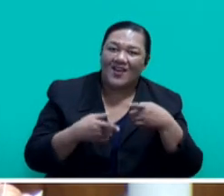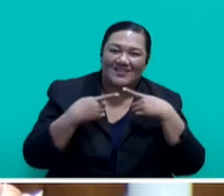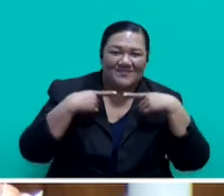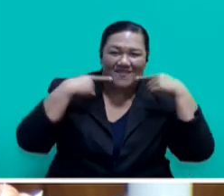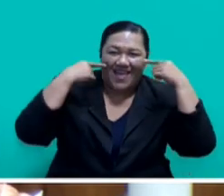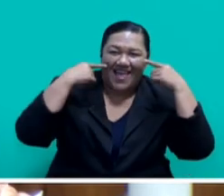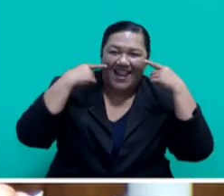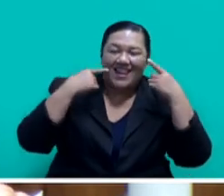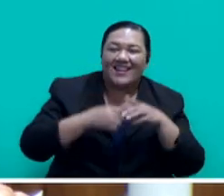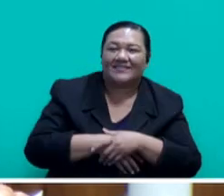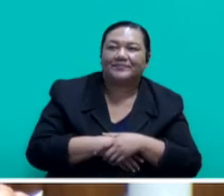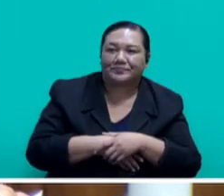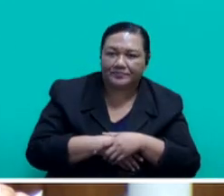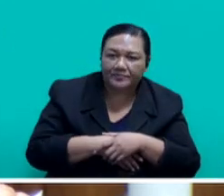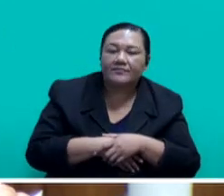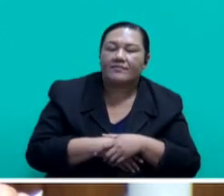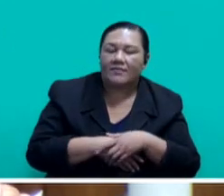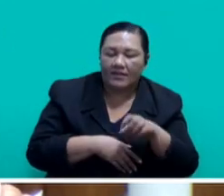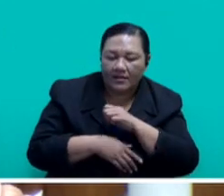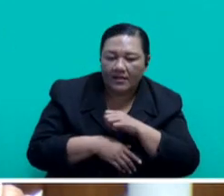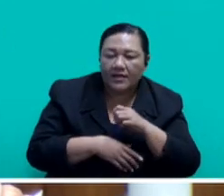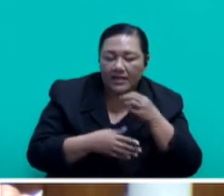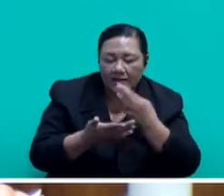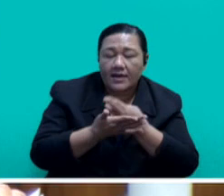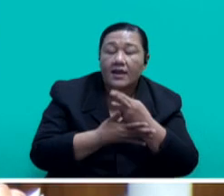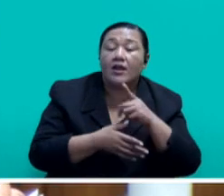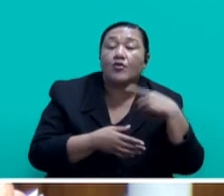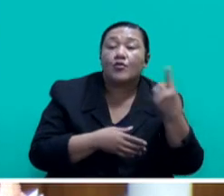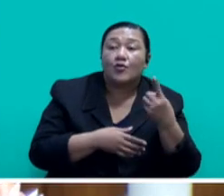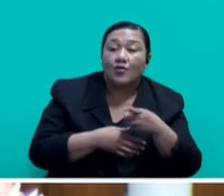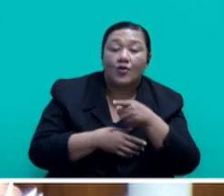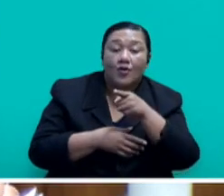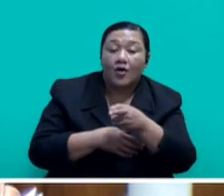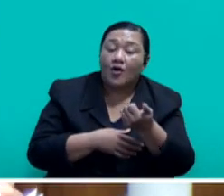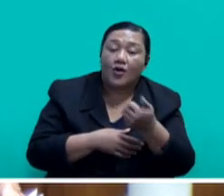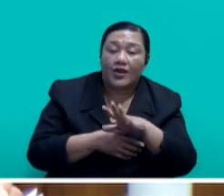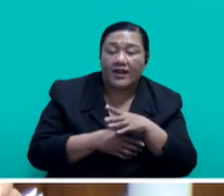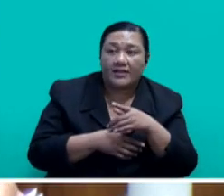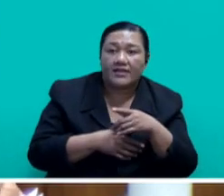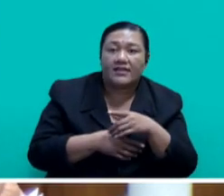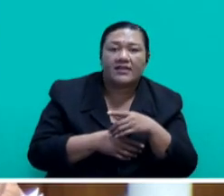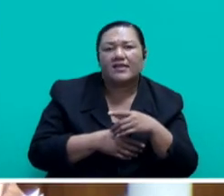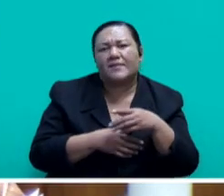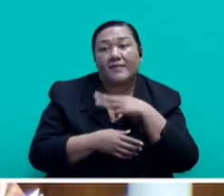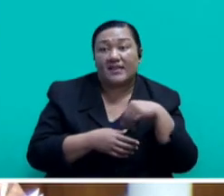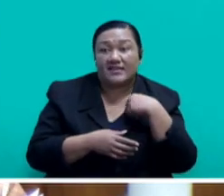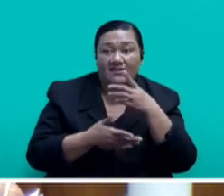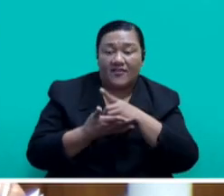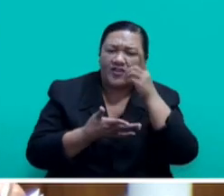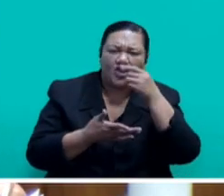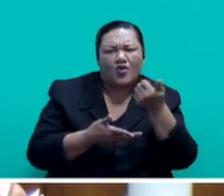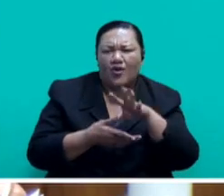Executive teacher positions are also coming. The minister has already alluded to that. I think you missed it. Mr.